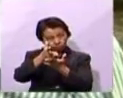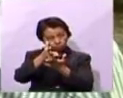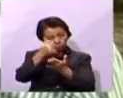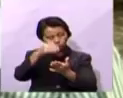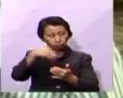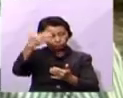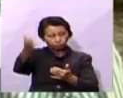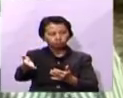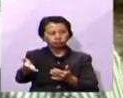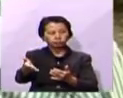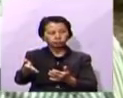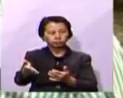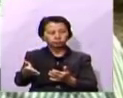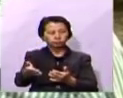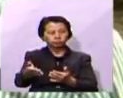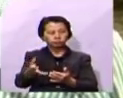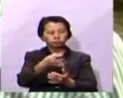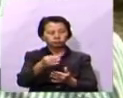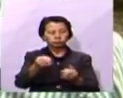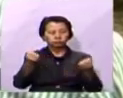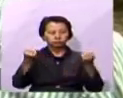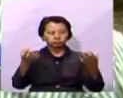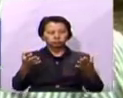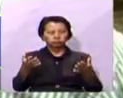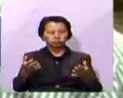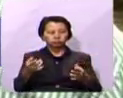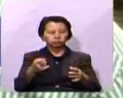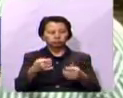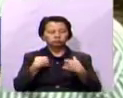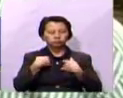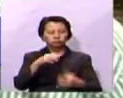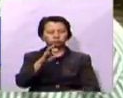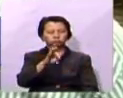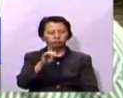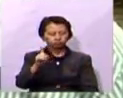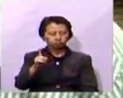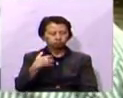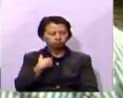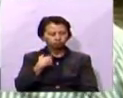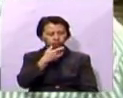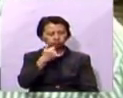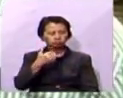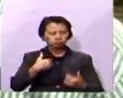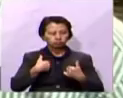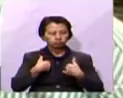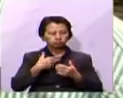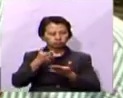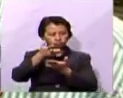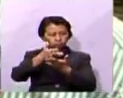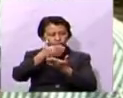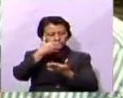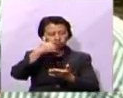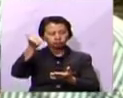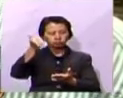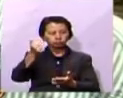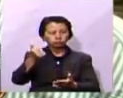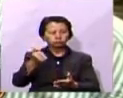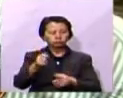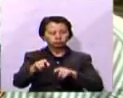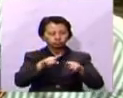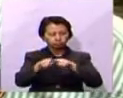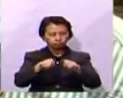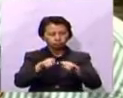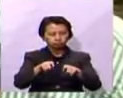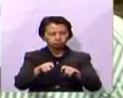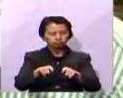makes it a little bit difficult. The majority of us rely upon the Twitter updates because we don't have the race radio in the car. Race radio in the